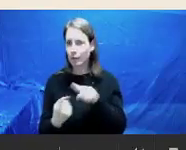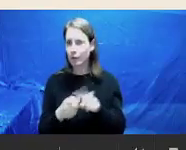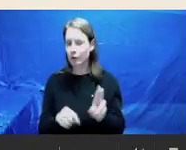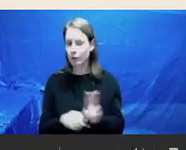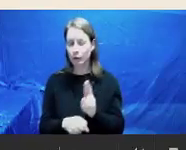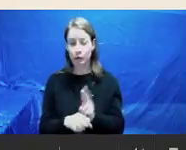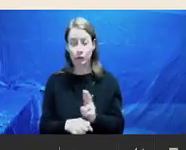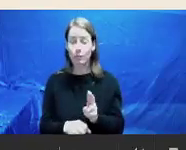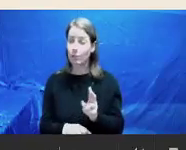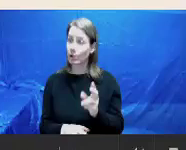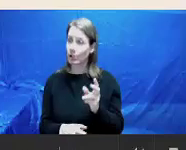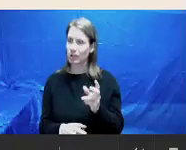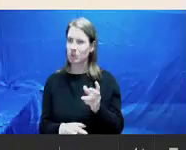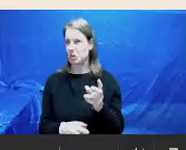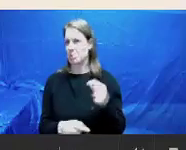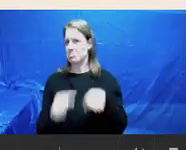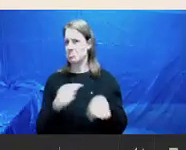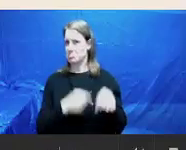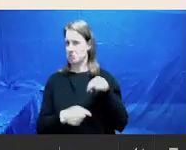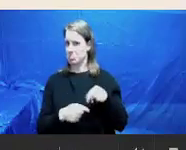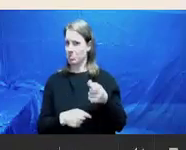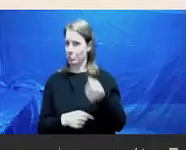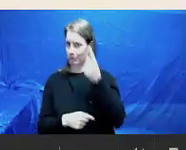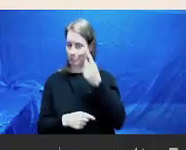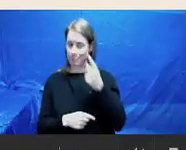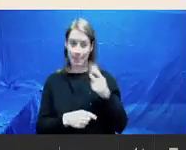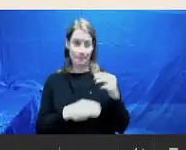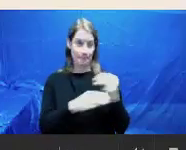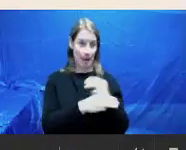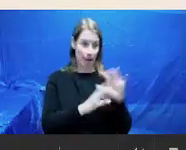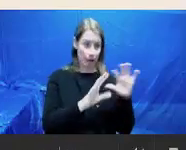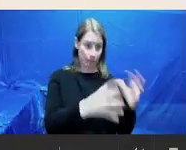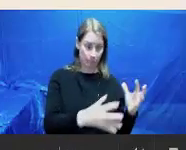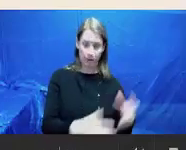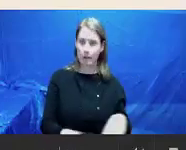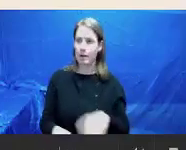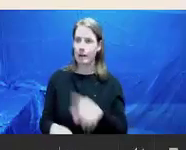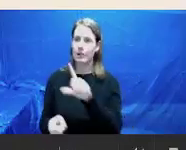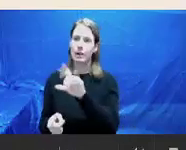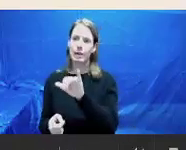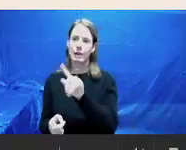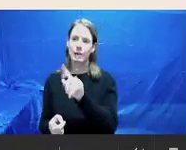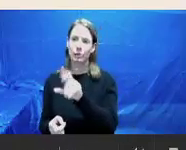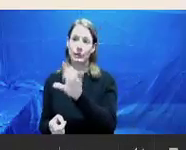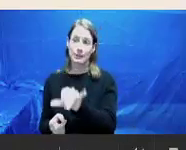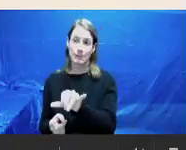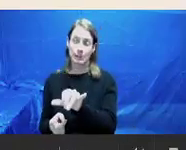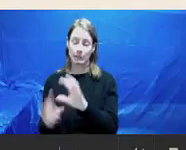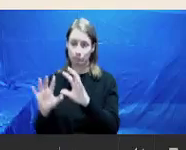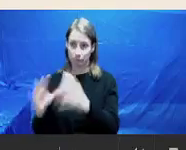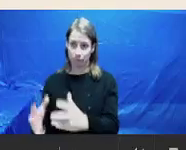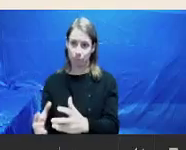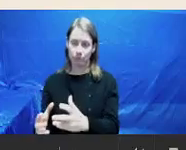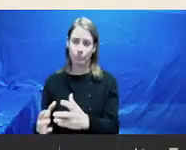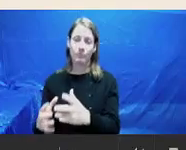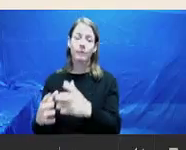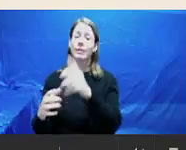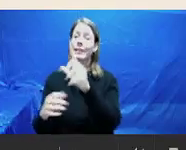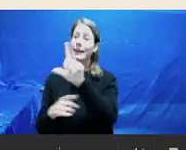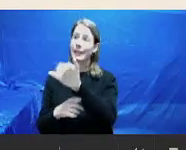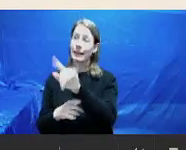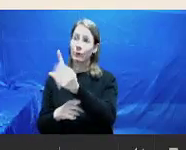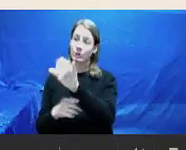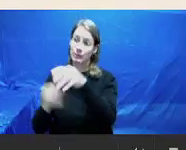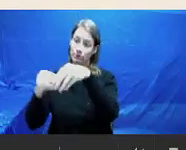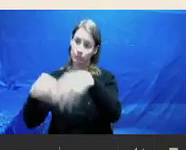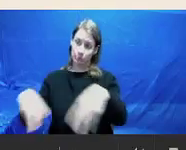math standards, and we also have the literacy standards. Within those literacy standards, there are four large strands. There's